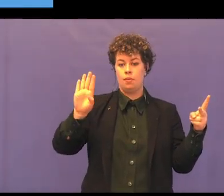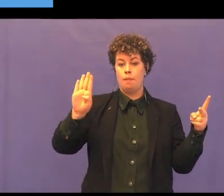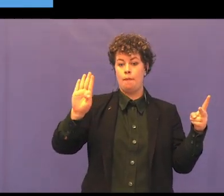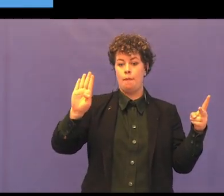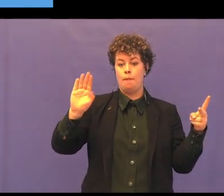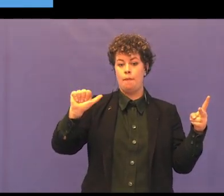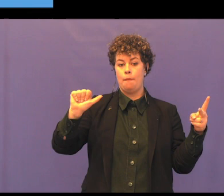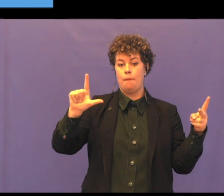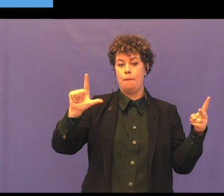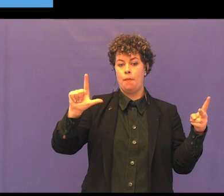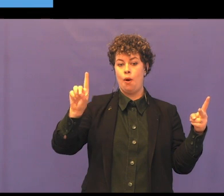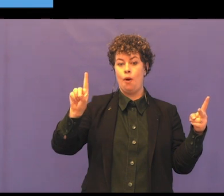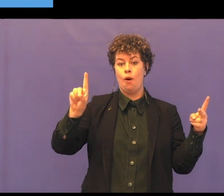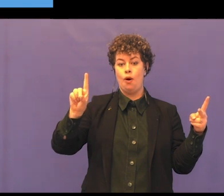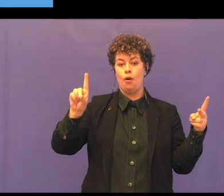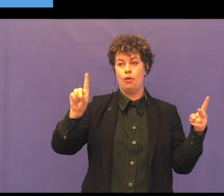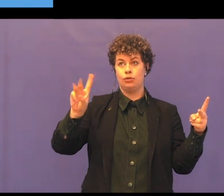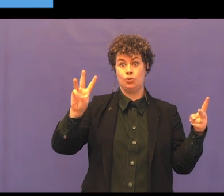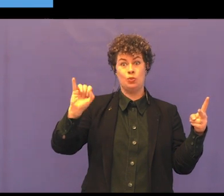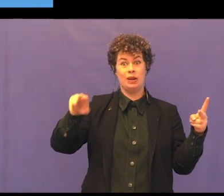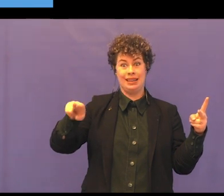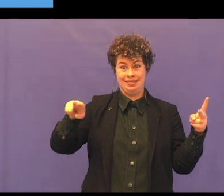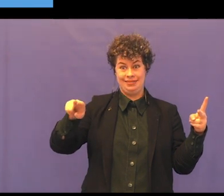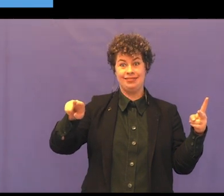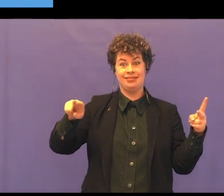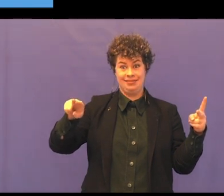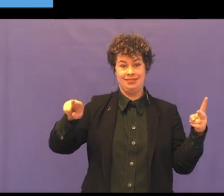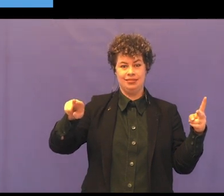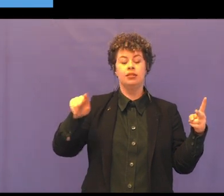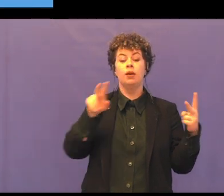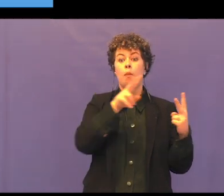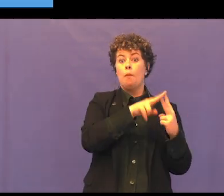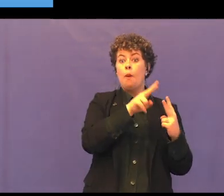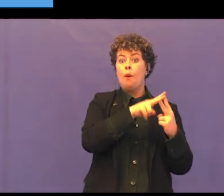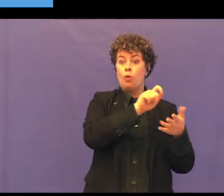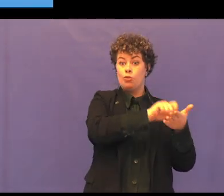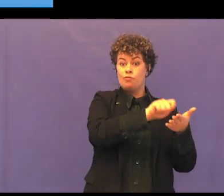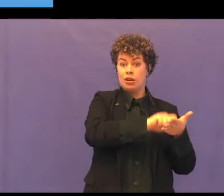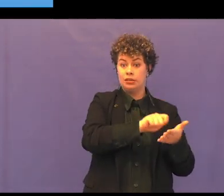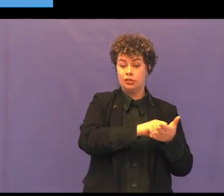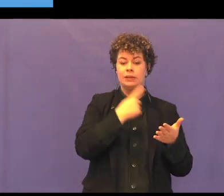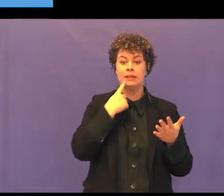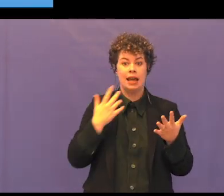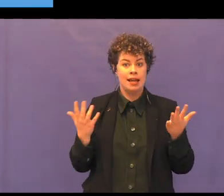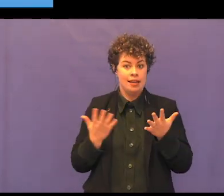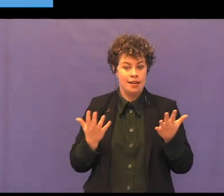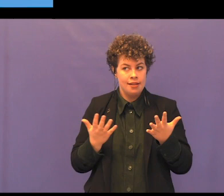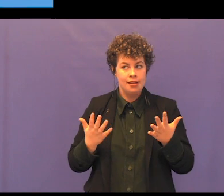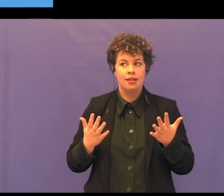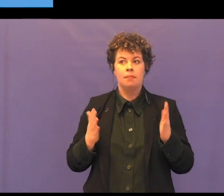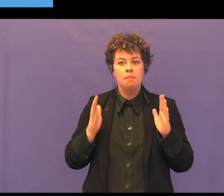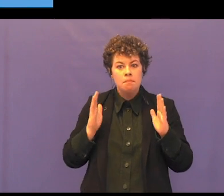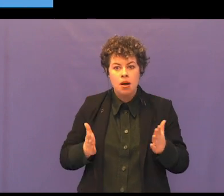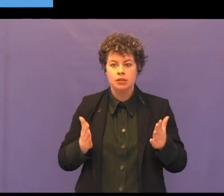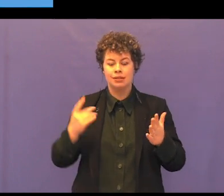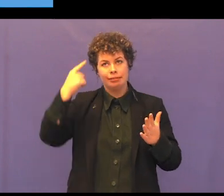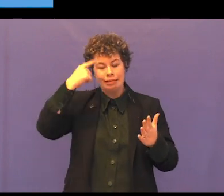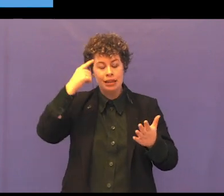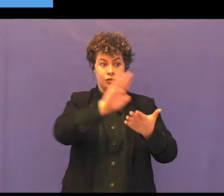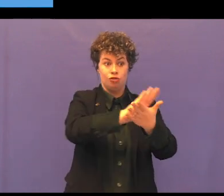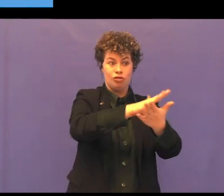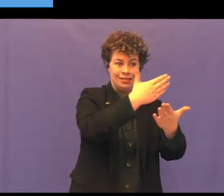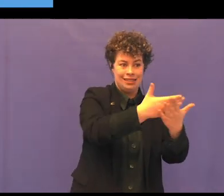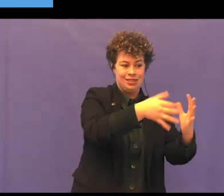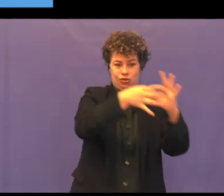very strong case for the link between translation and technology in ways that would be understandable to